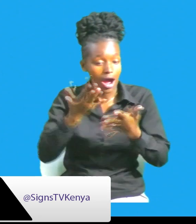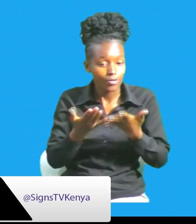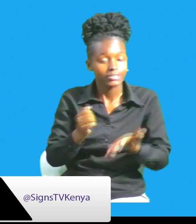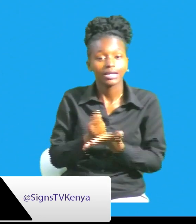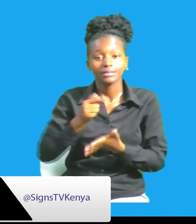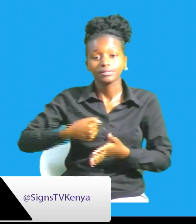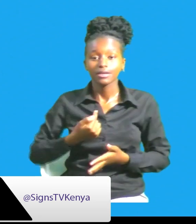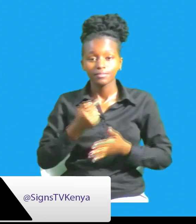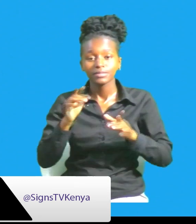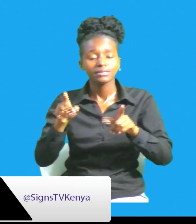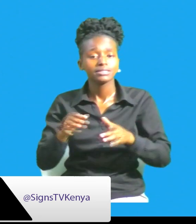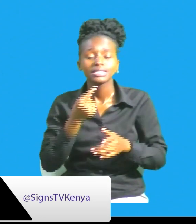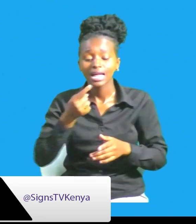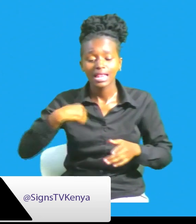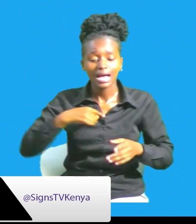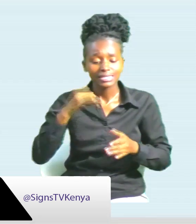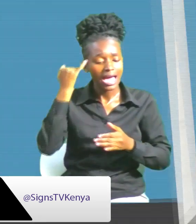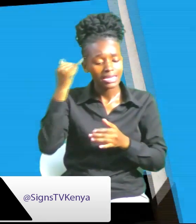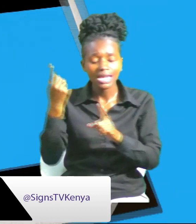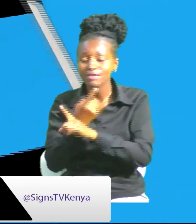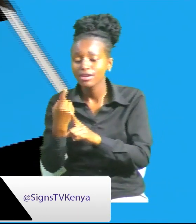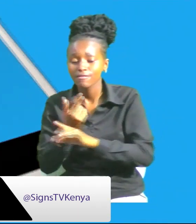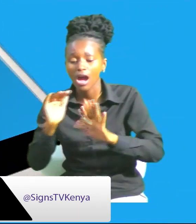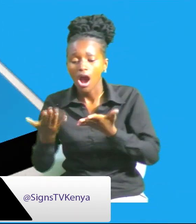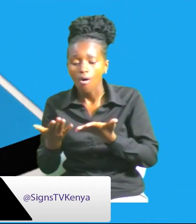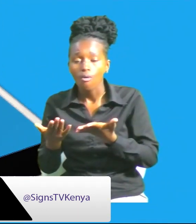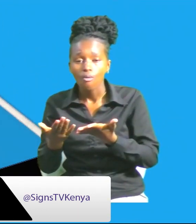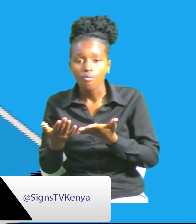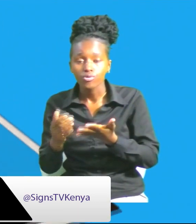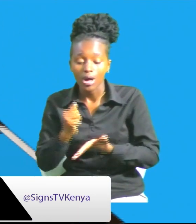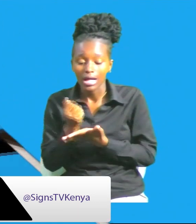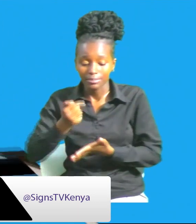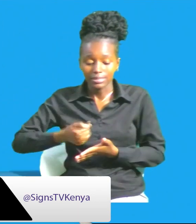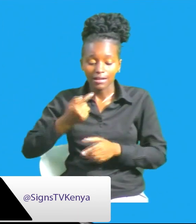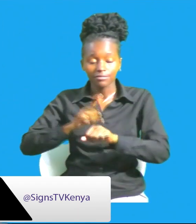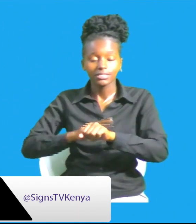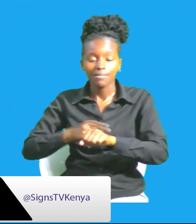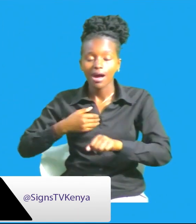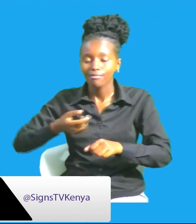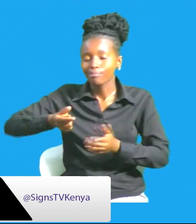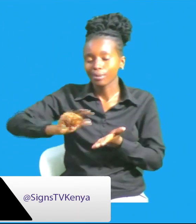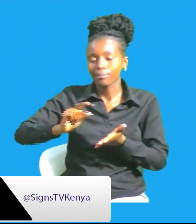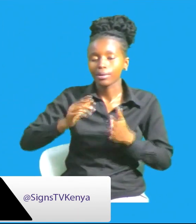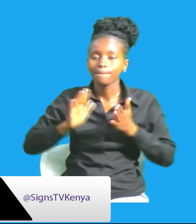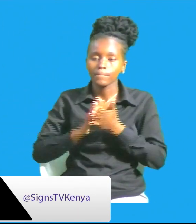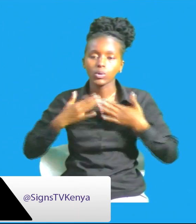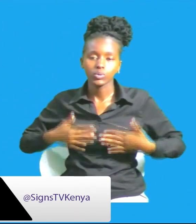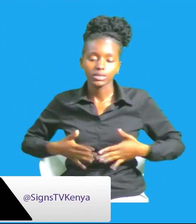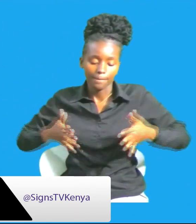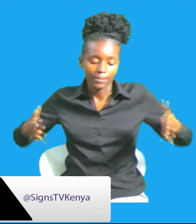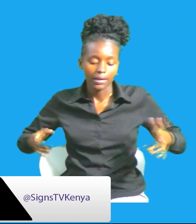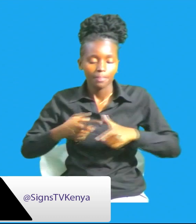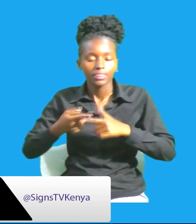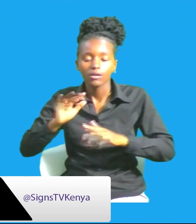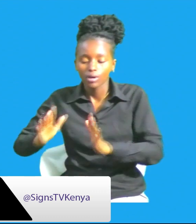that mwenyewe ushaitumia when you are struggling with a little bit of body gain. Tunaweza saidia mtu pale hivi nyumbani. And tell